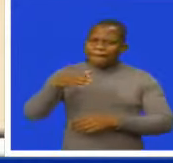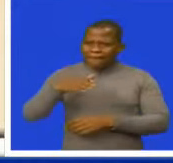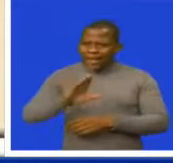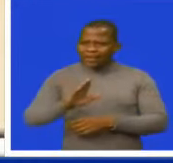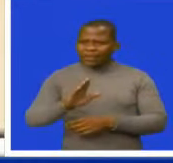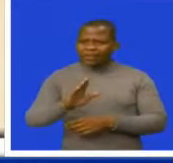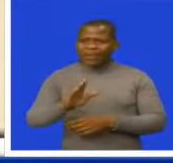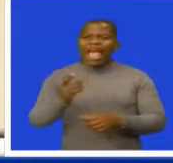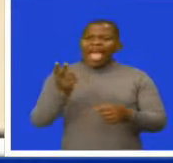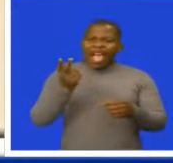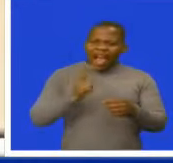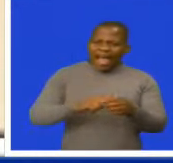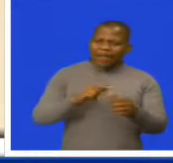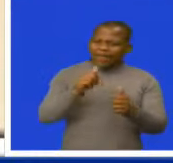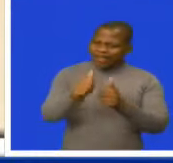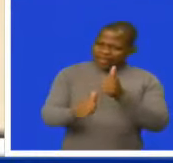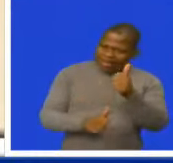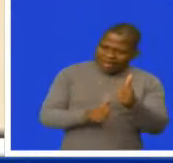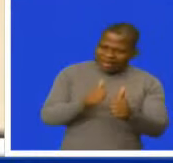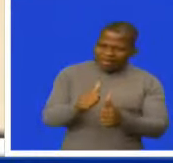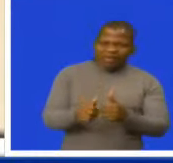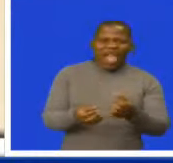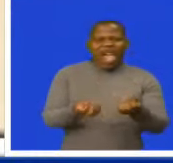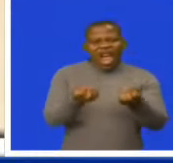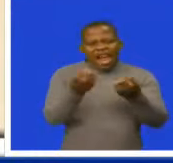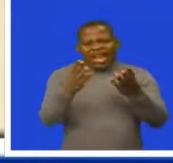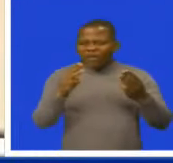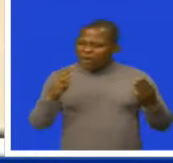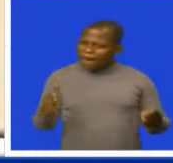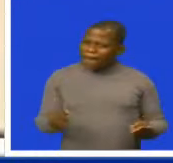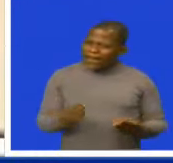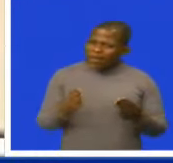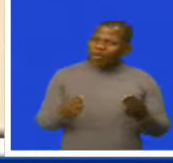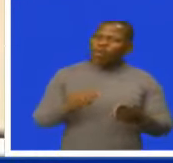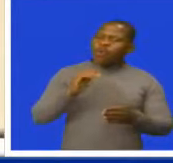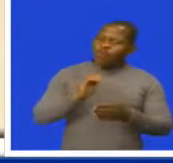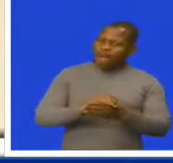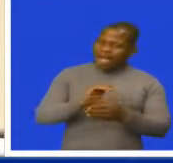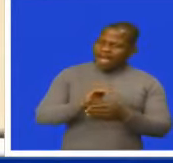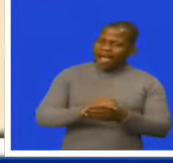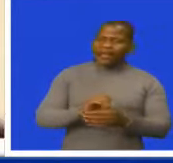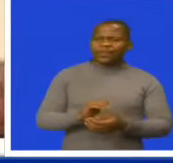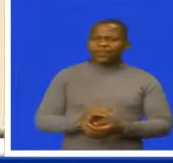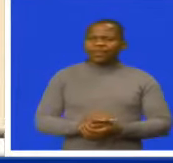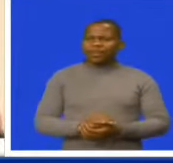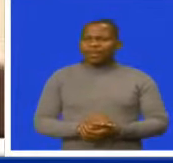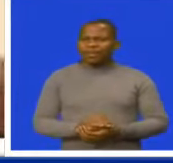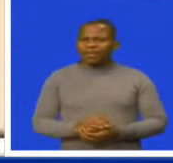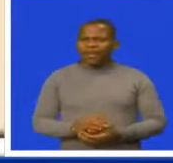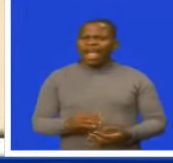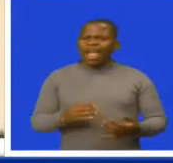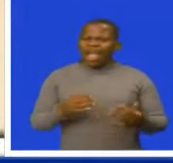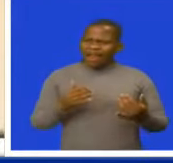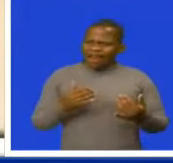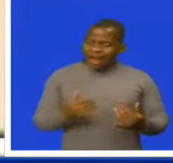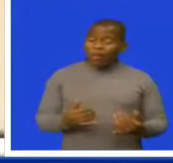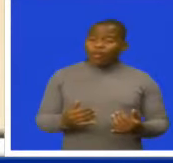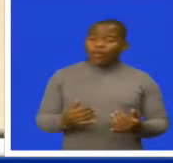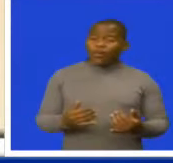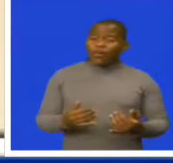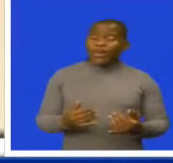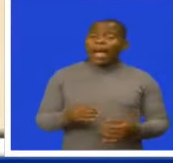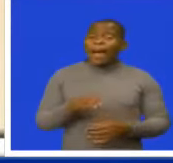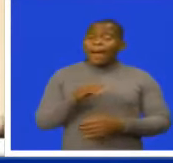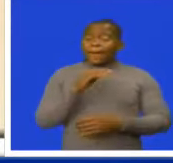sisebenze nesive. So sithi kenyalo le iapproach lesayenta sesibonisana nabahlonishwa is taking the parliament to the people.